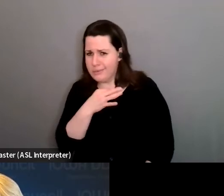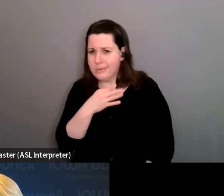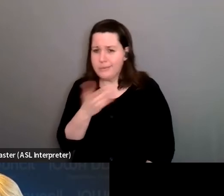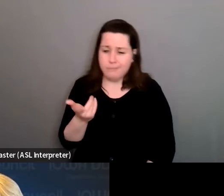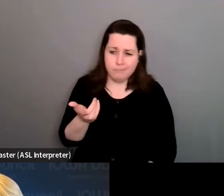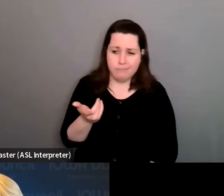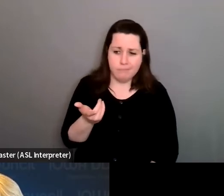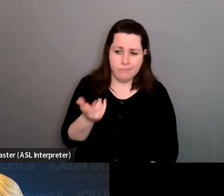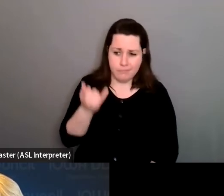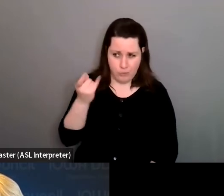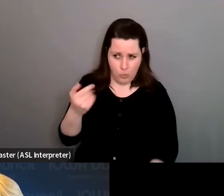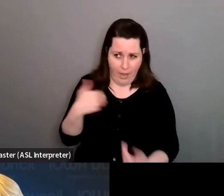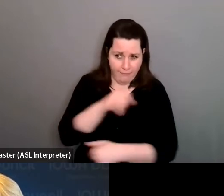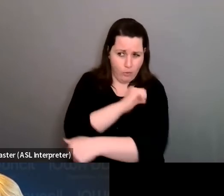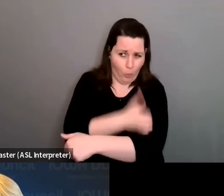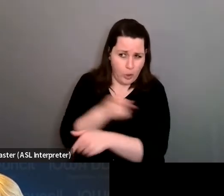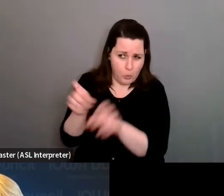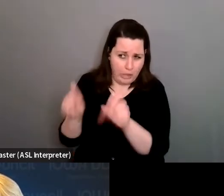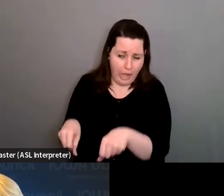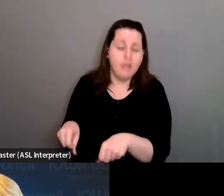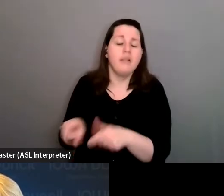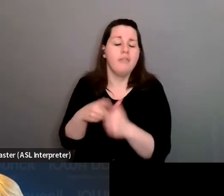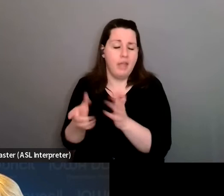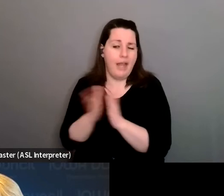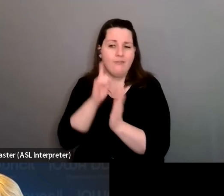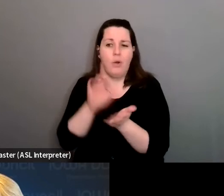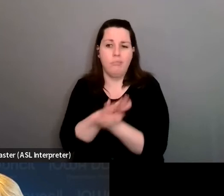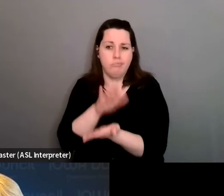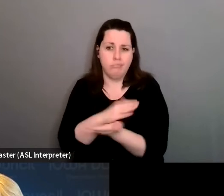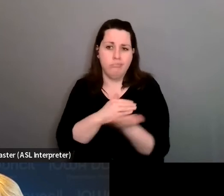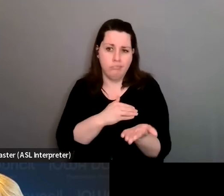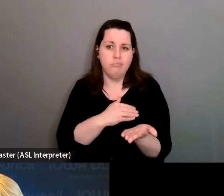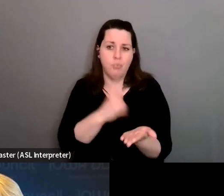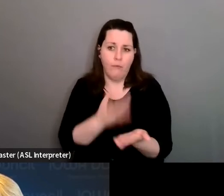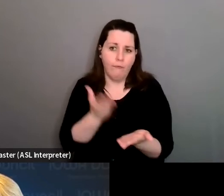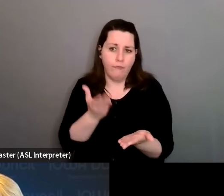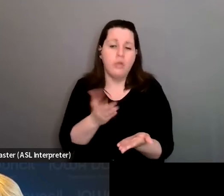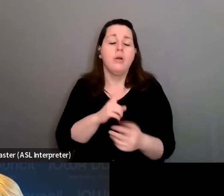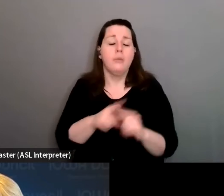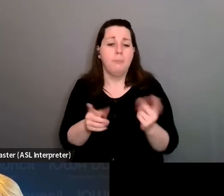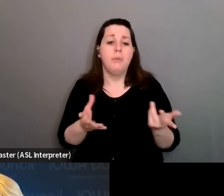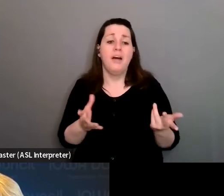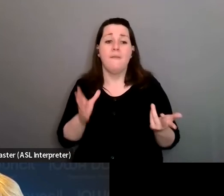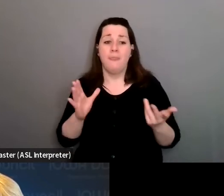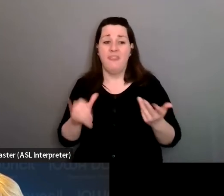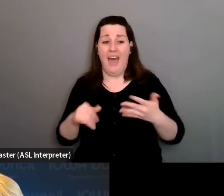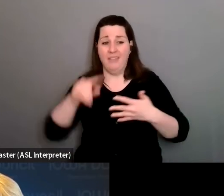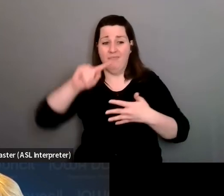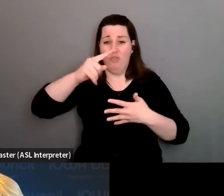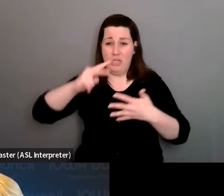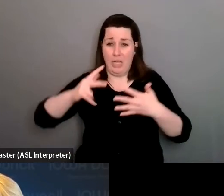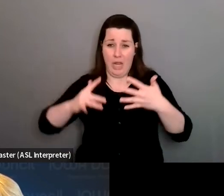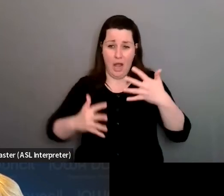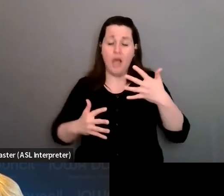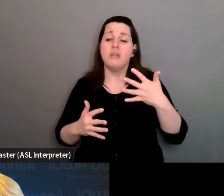somebody has the authority, then obviously we'd ask for some documentation. But again, this hierarchy is set